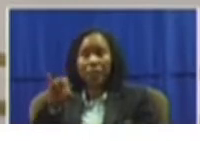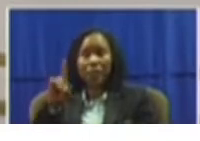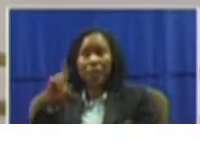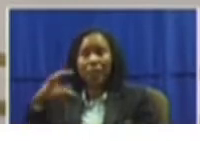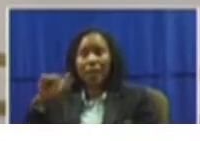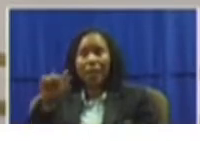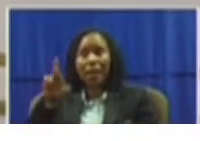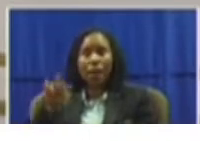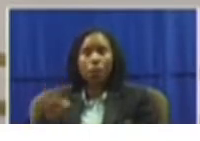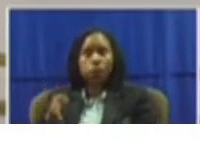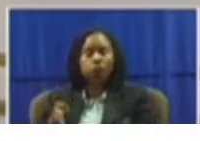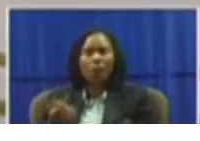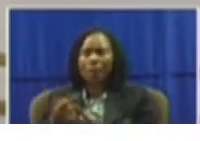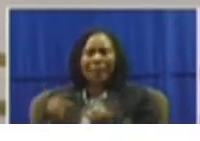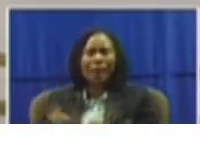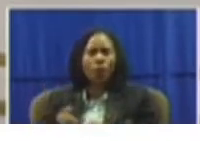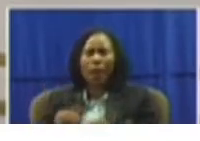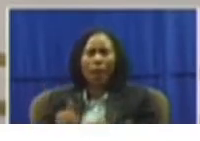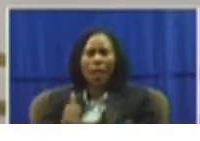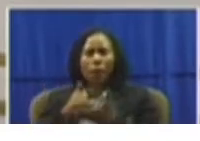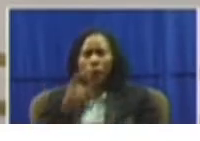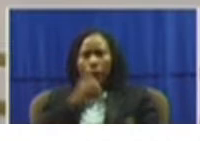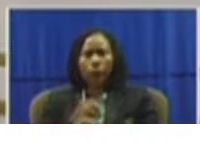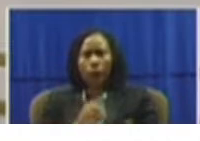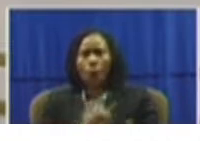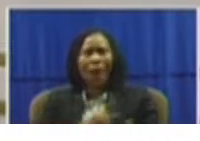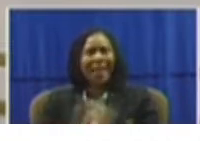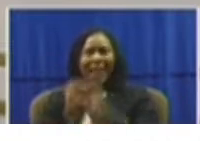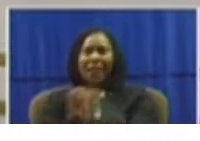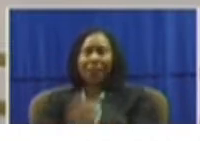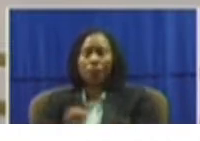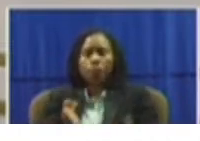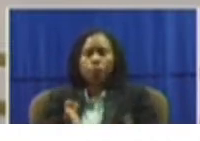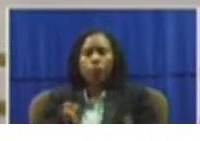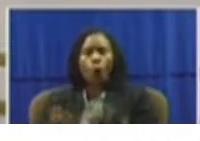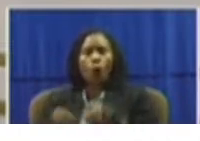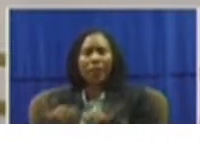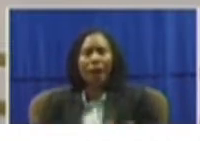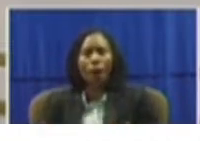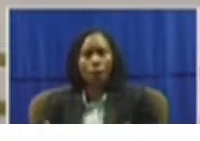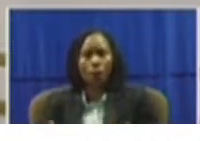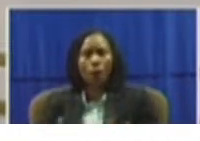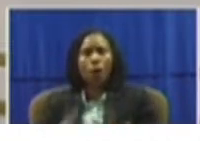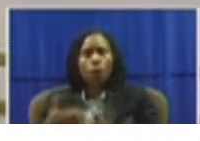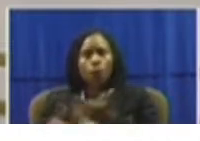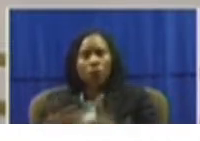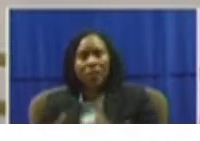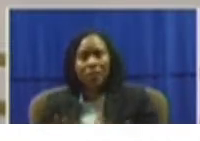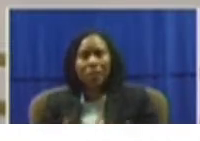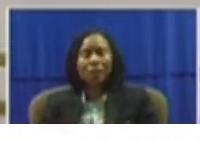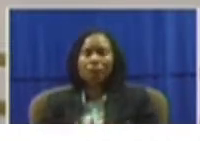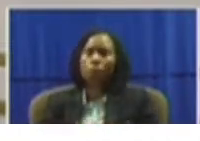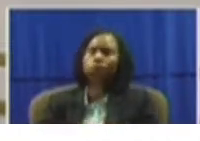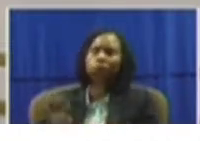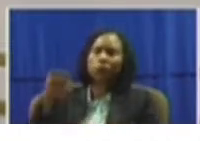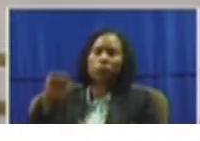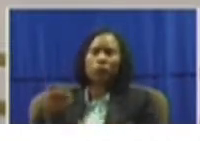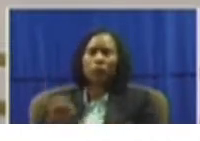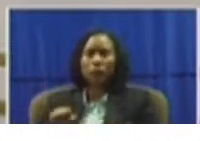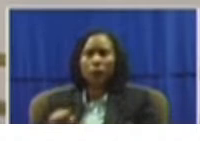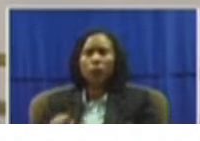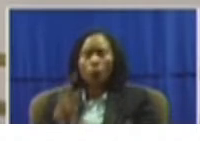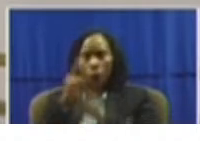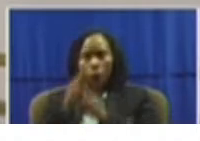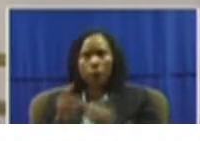not relevant because currently there's nothing in front of the court. The proceedings this afternoon started off with the Honourable Member taking a